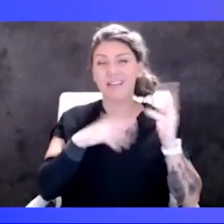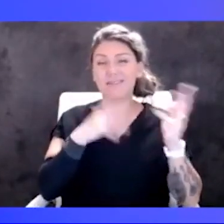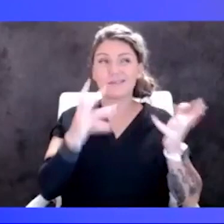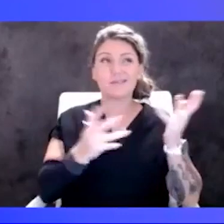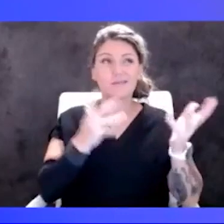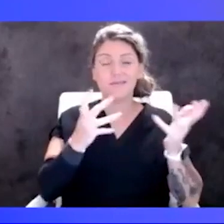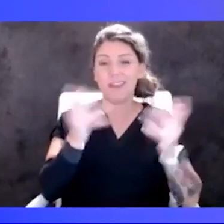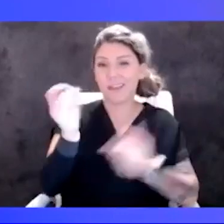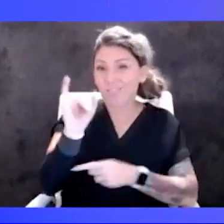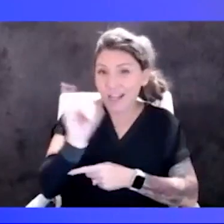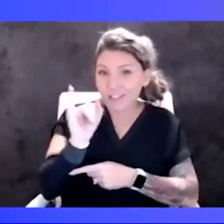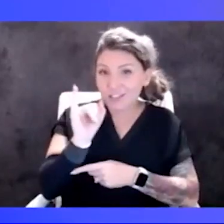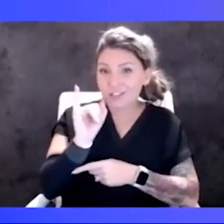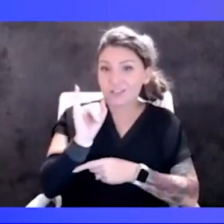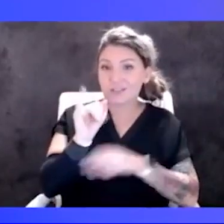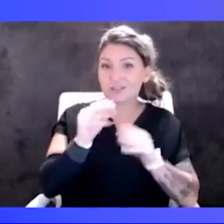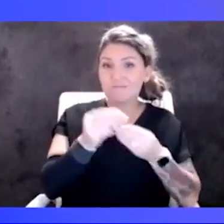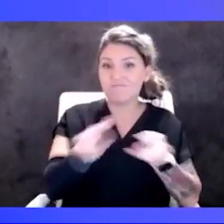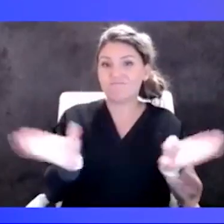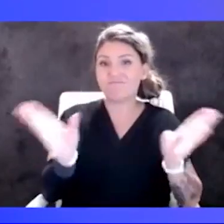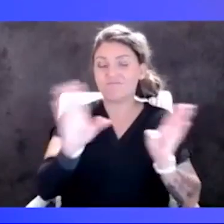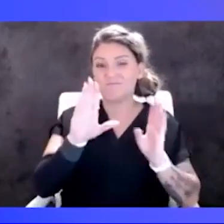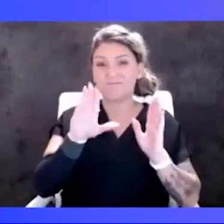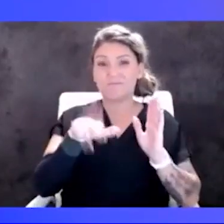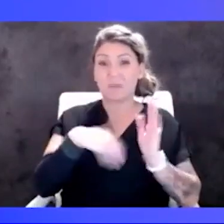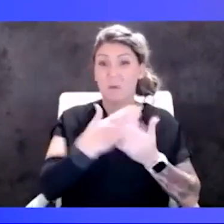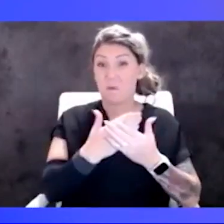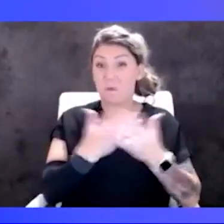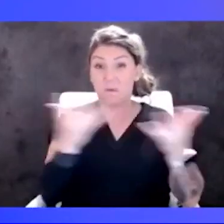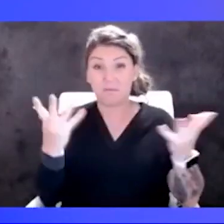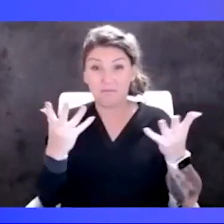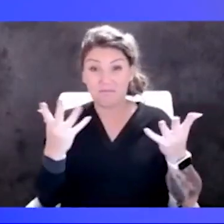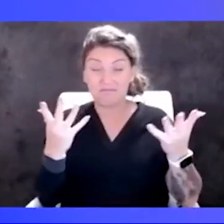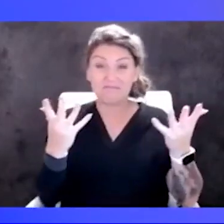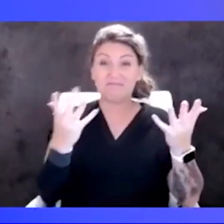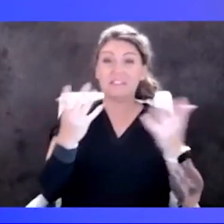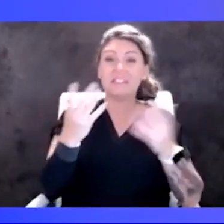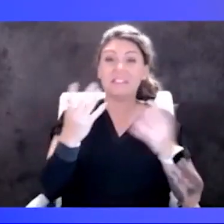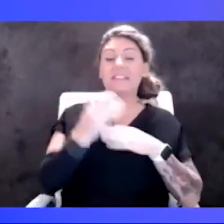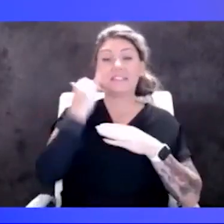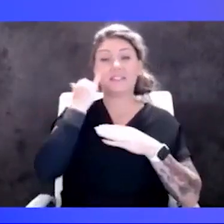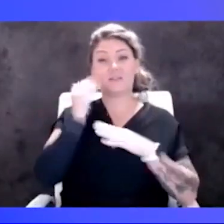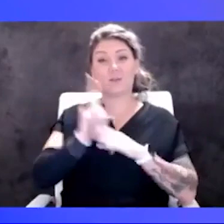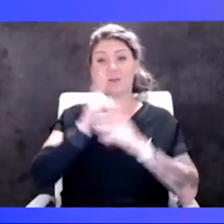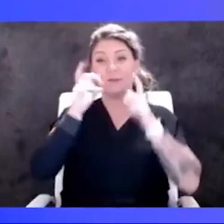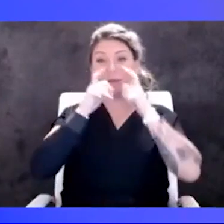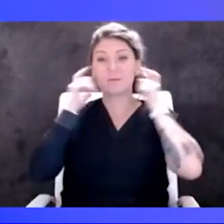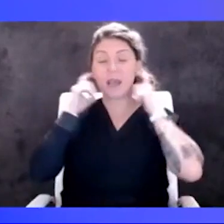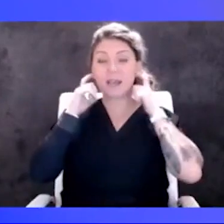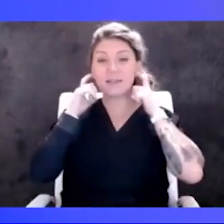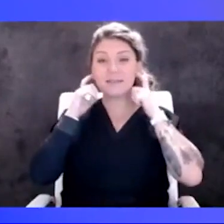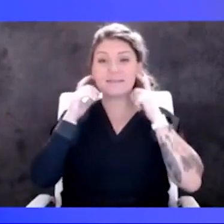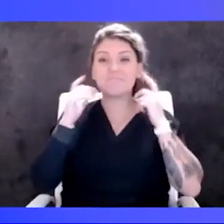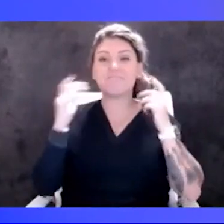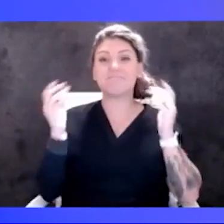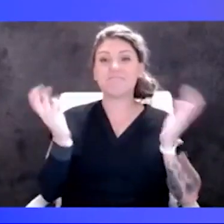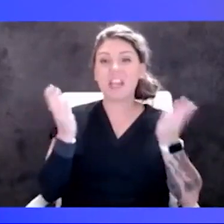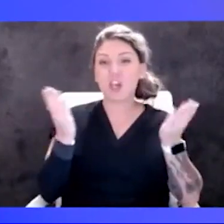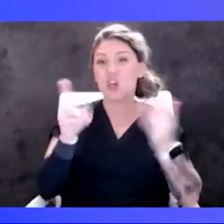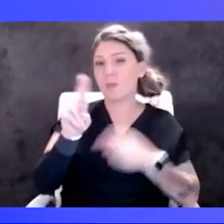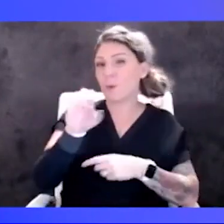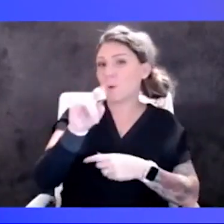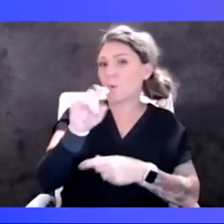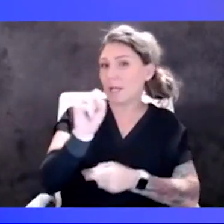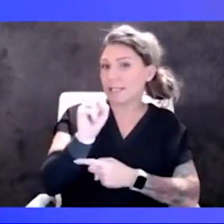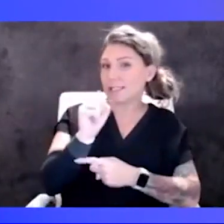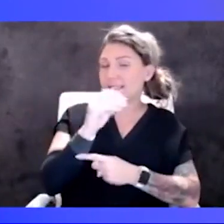infections across the board if we're wearing masks in the health in the units in the care